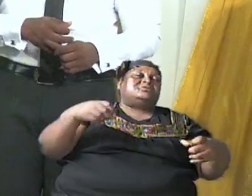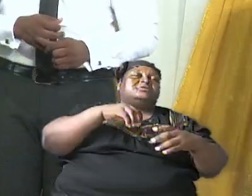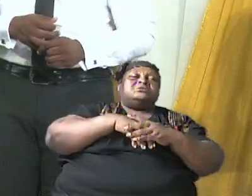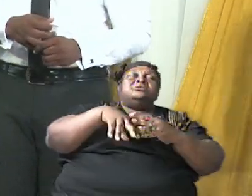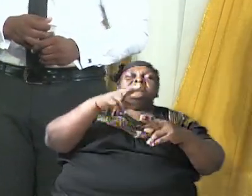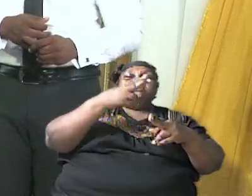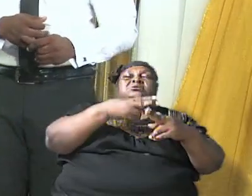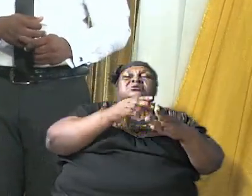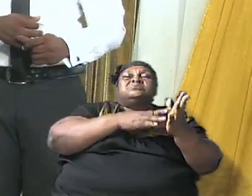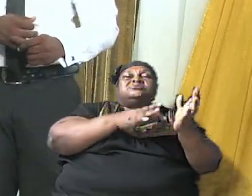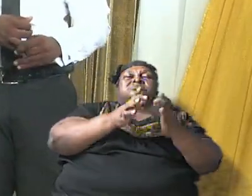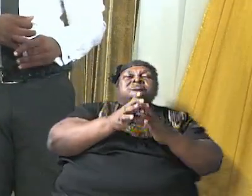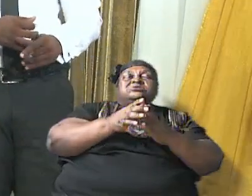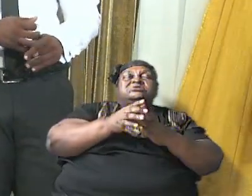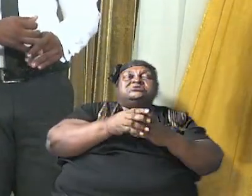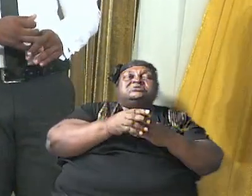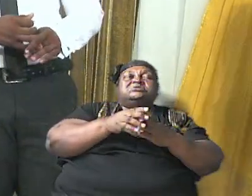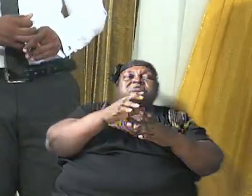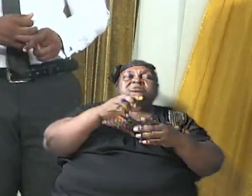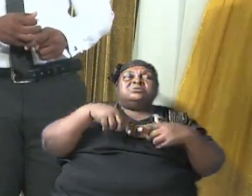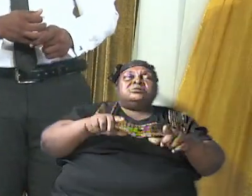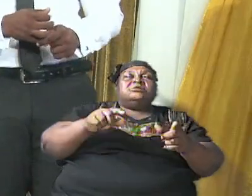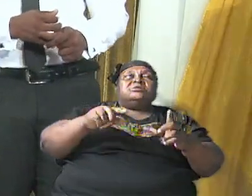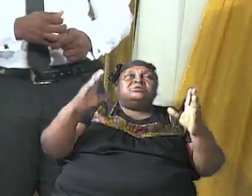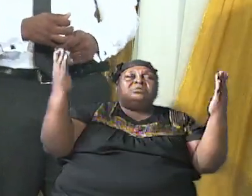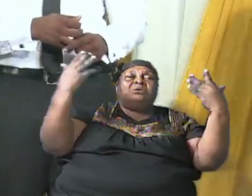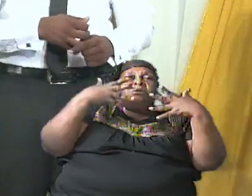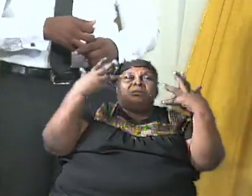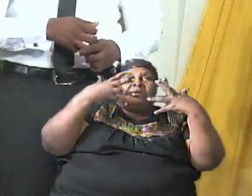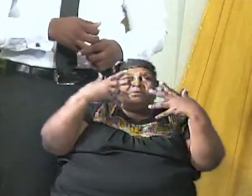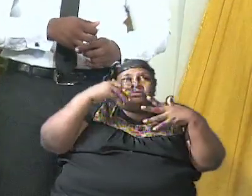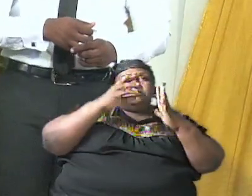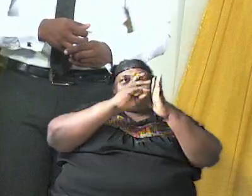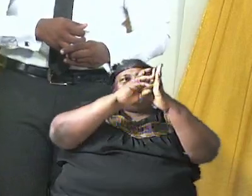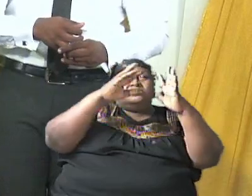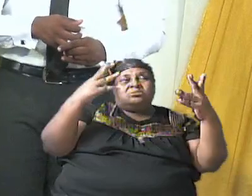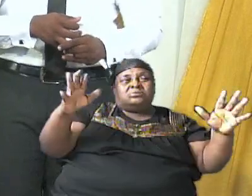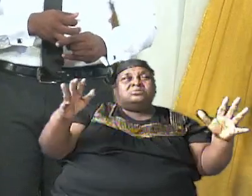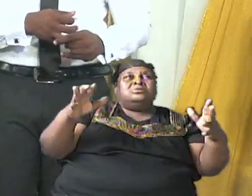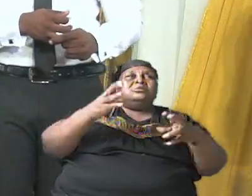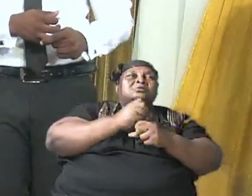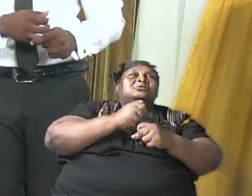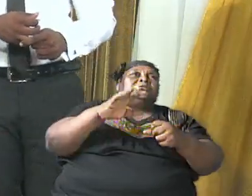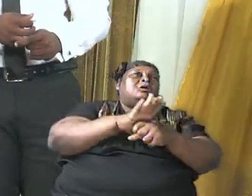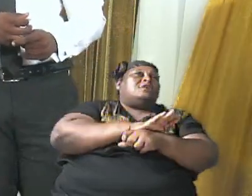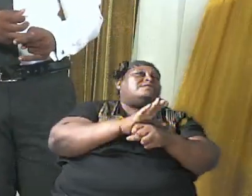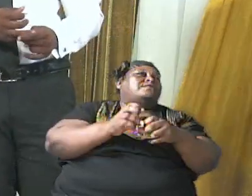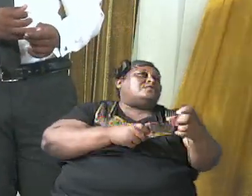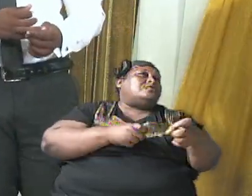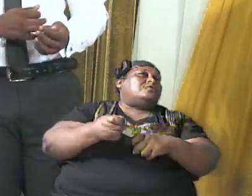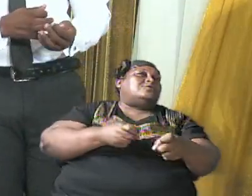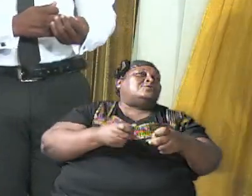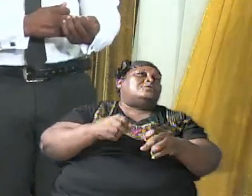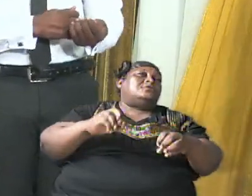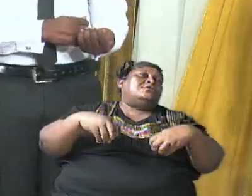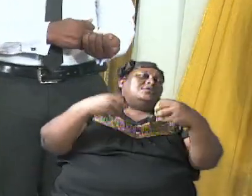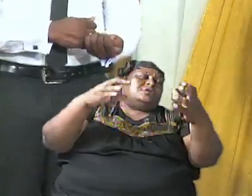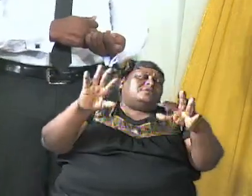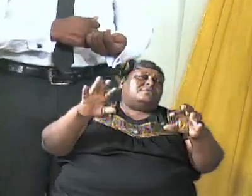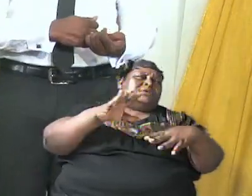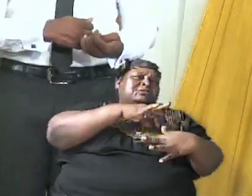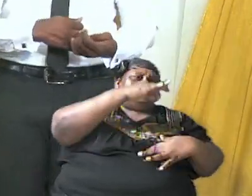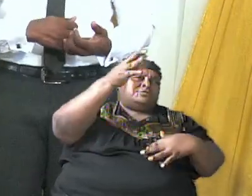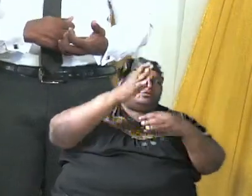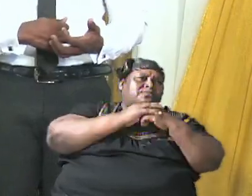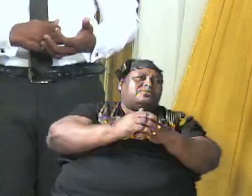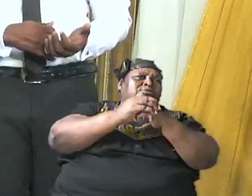name of Jesus, Lord God, let your awesome will be done, God. Take full control. Give us a spirit of worship